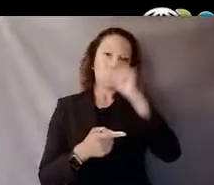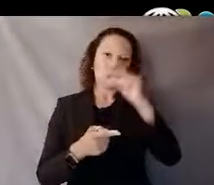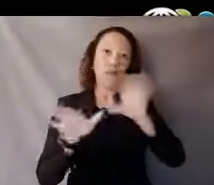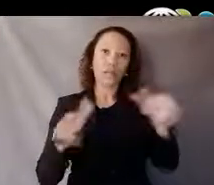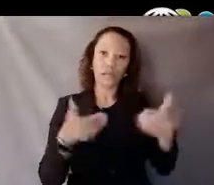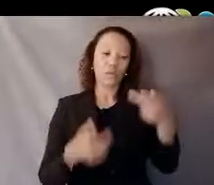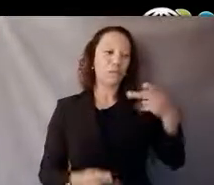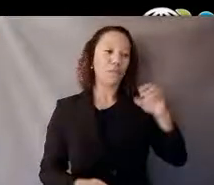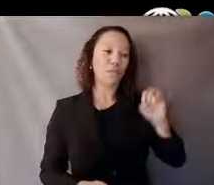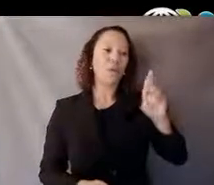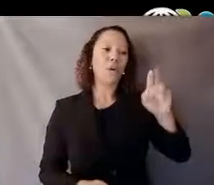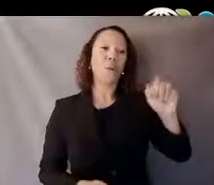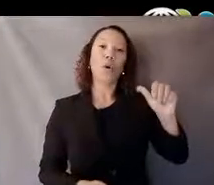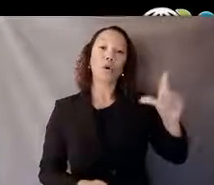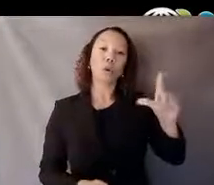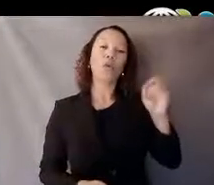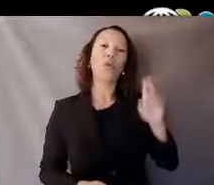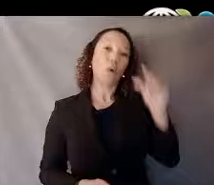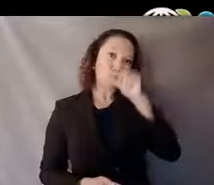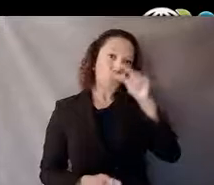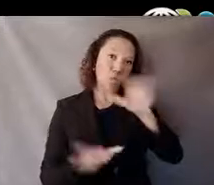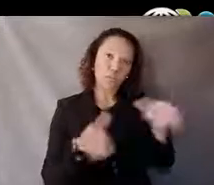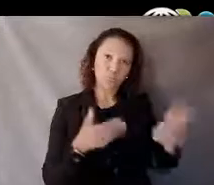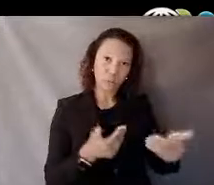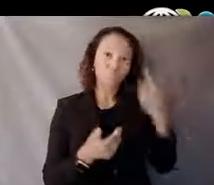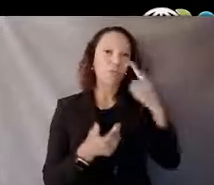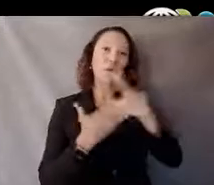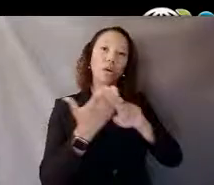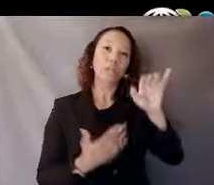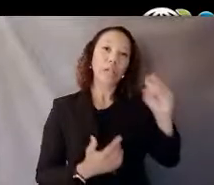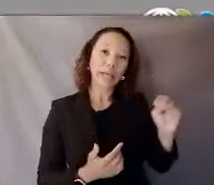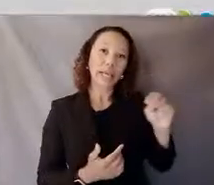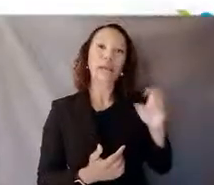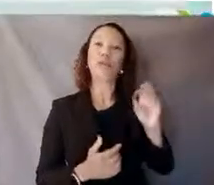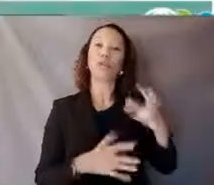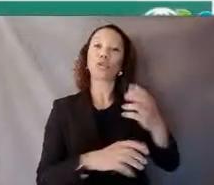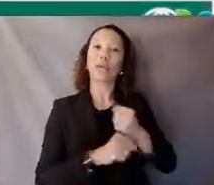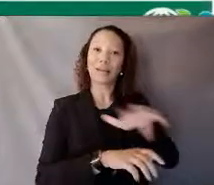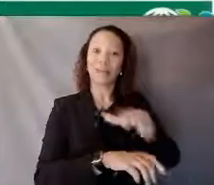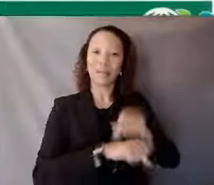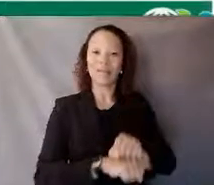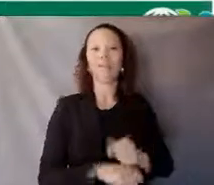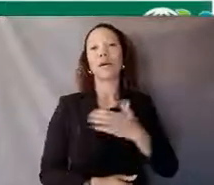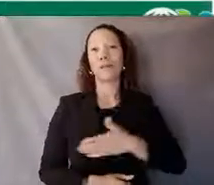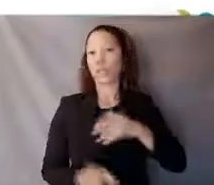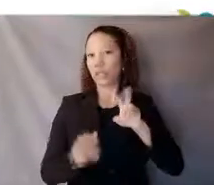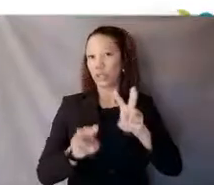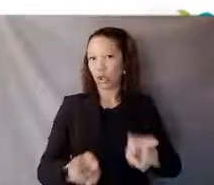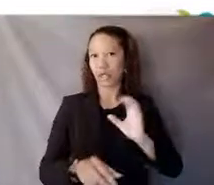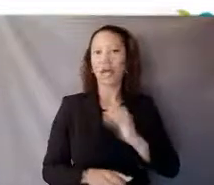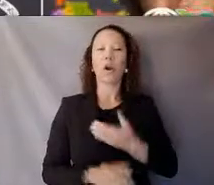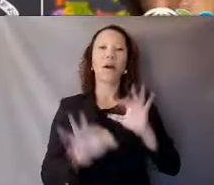portal, or into Google Classroom in order to do the check-in or even just to get assignments, please visit